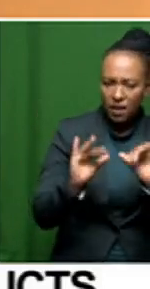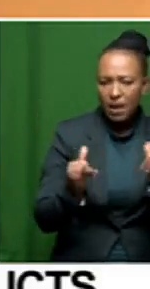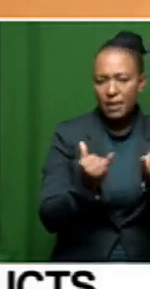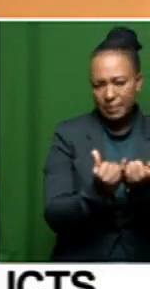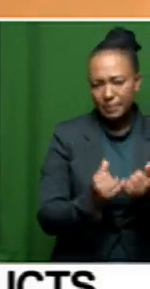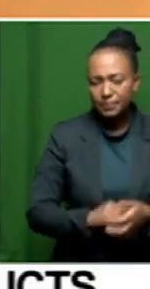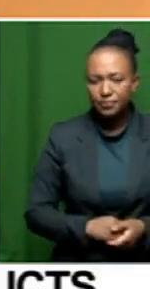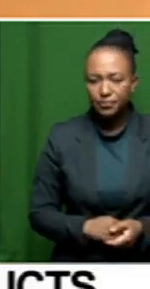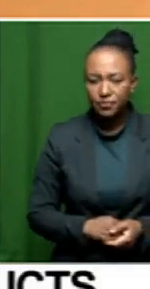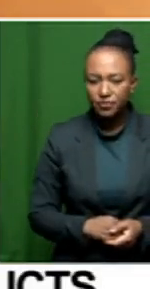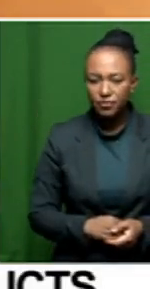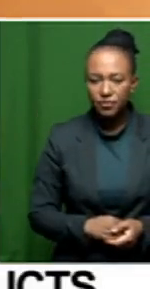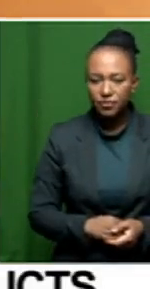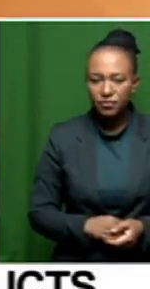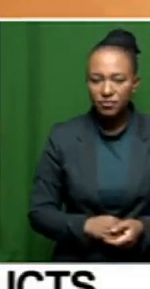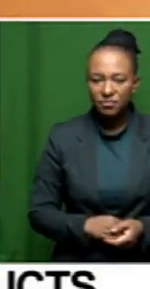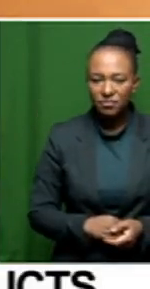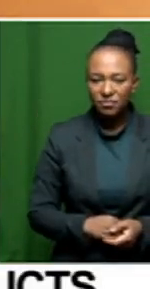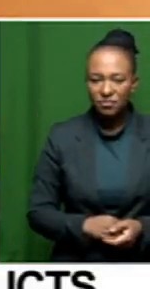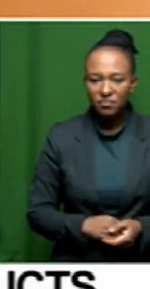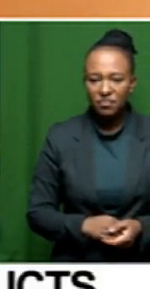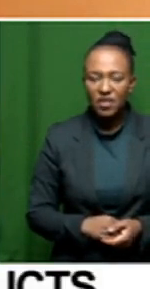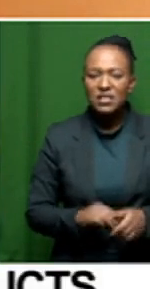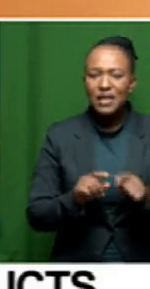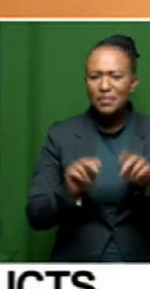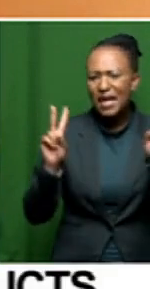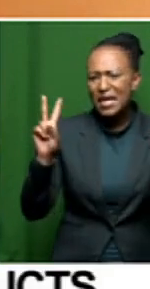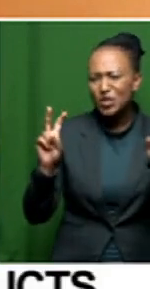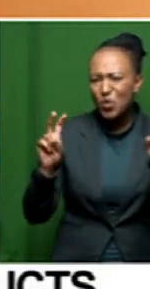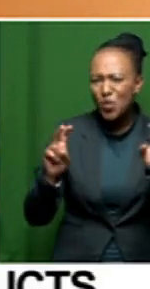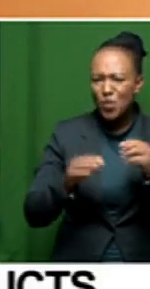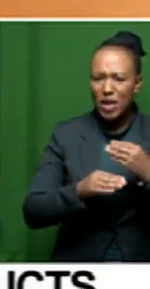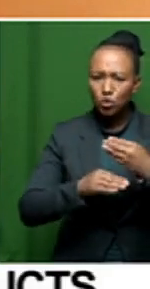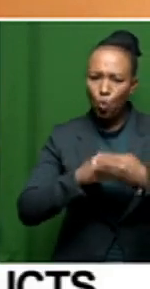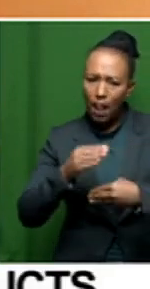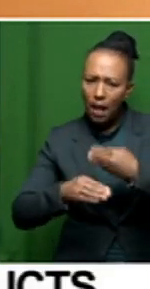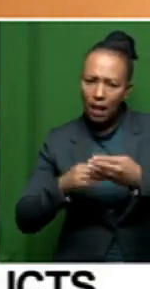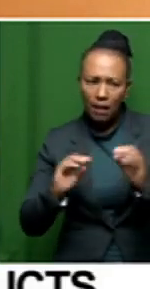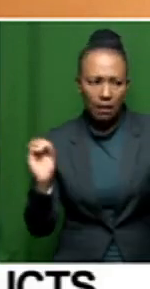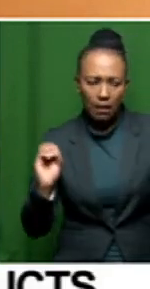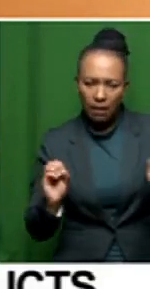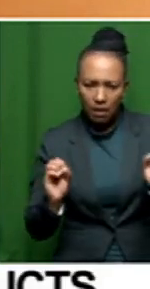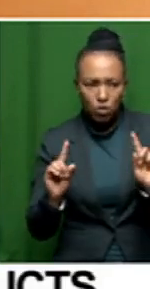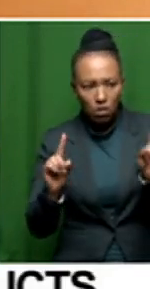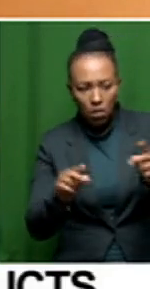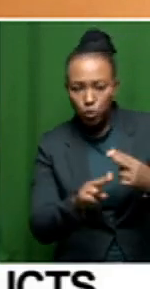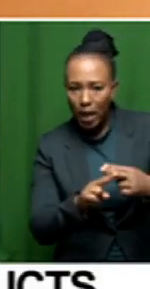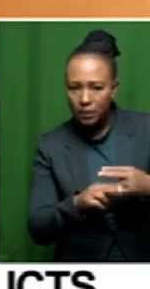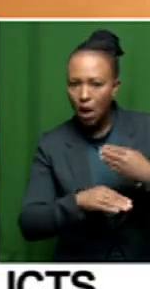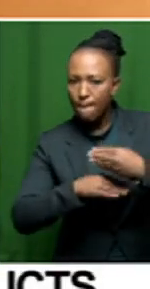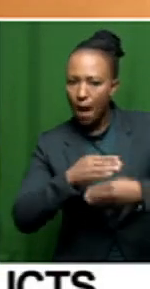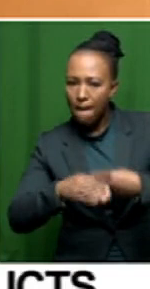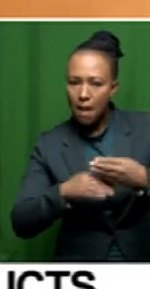providers. So There are petty issues like toilet paper. You go to the toilet to find that there's no toilet